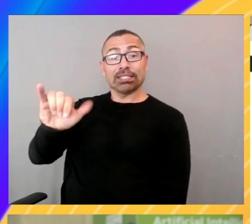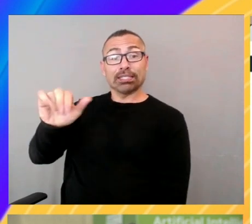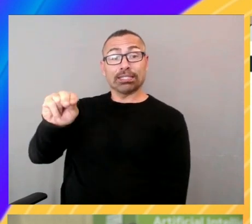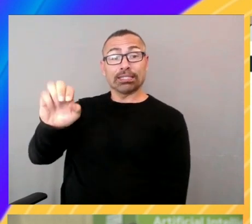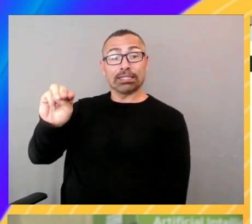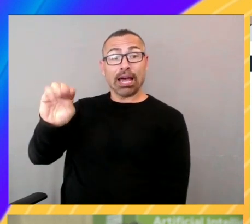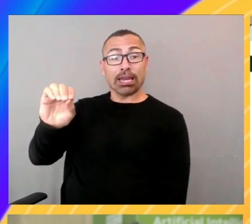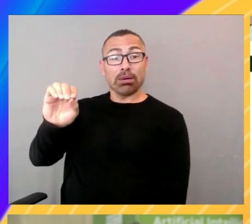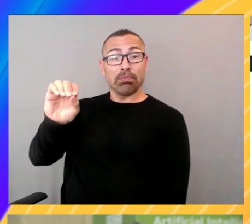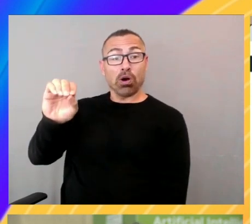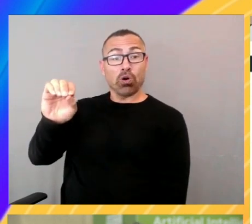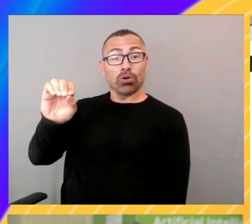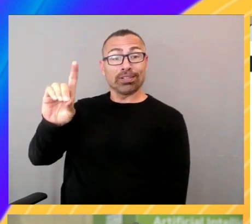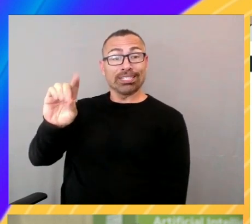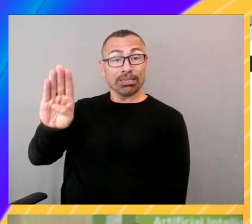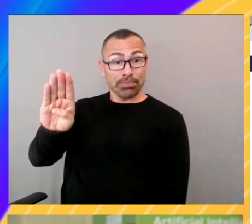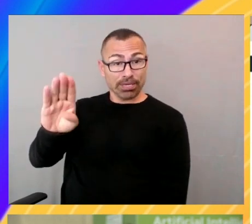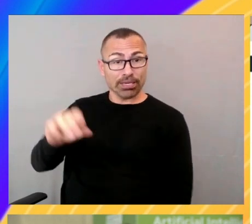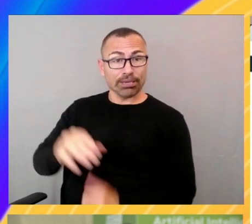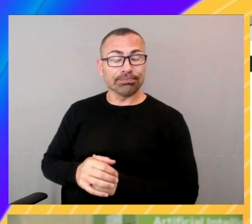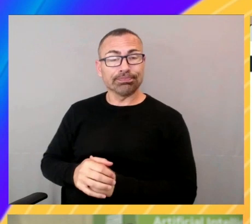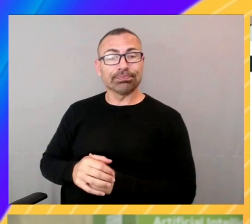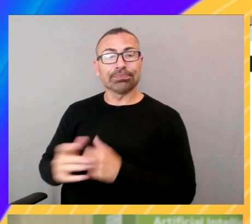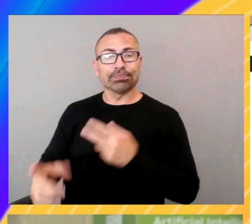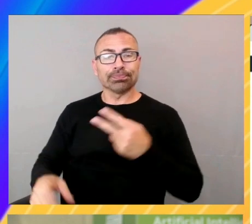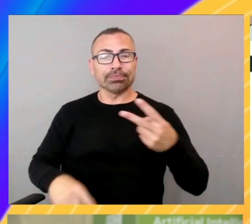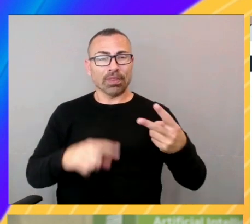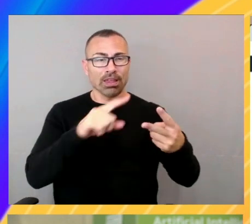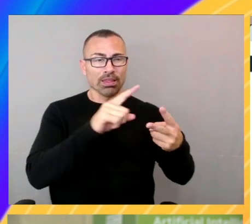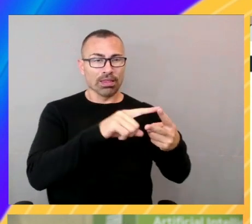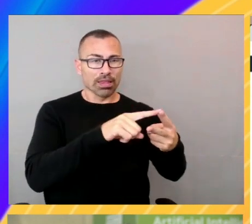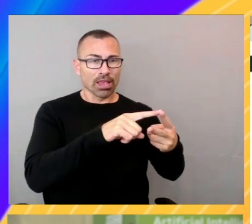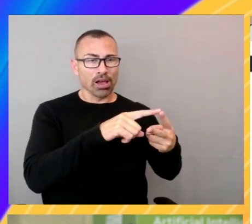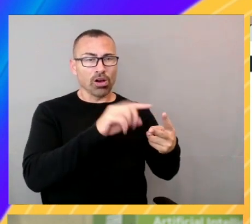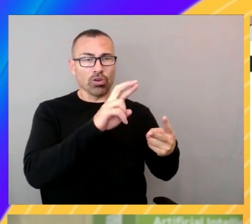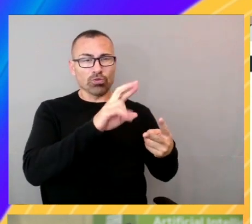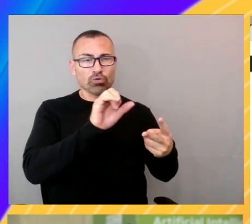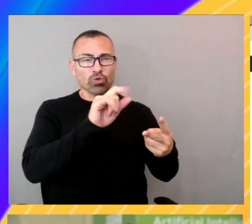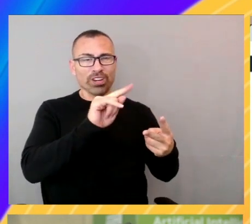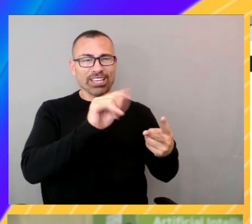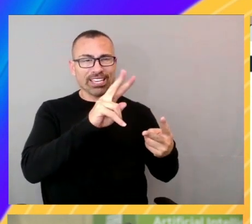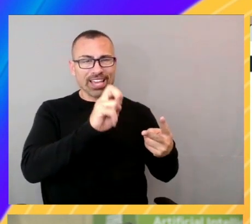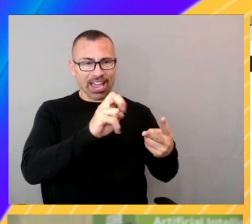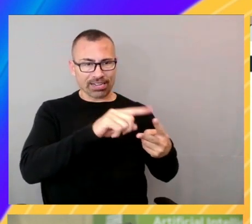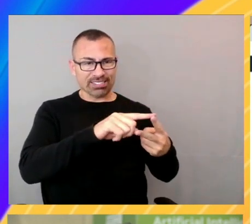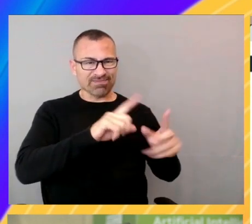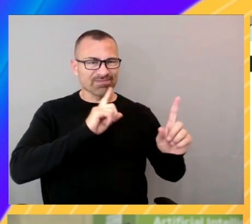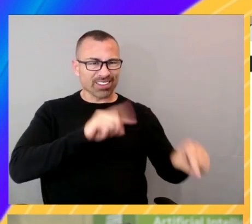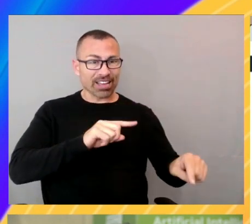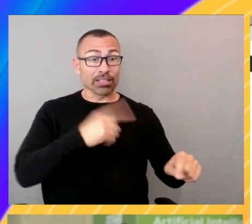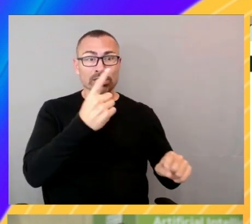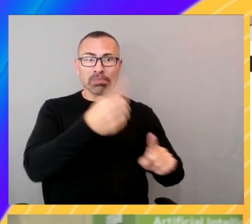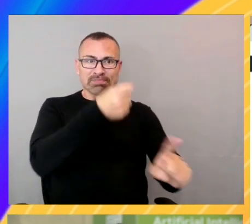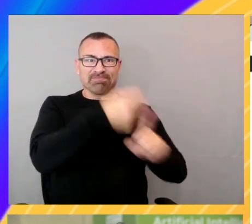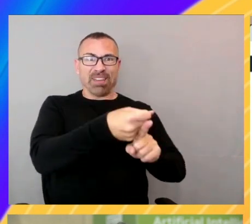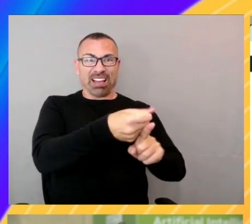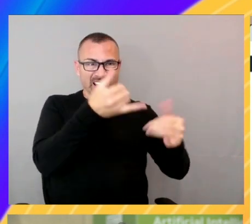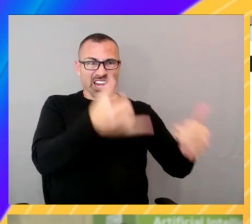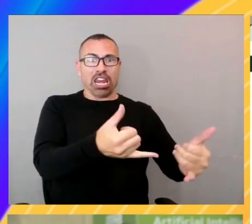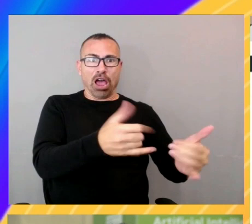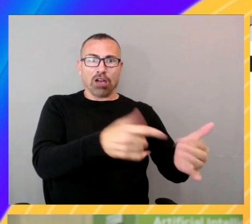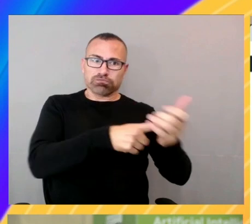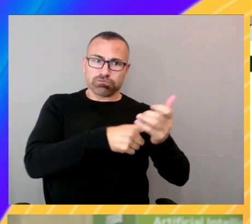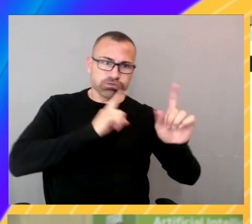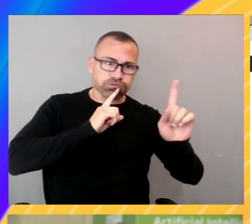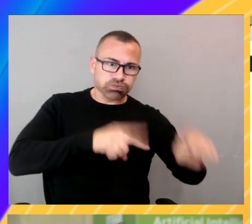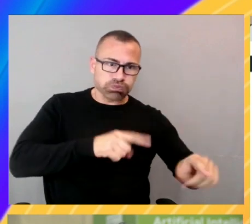insight is something that happening now, and you have to like Respond to respond it now. So I want to actually, this